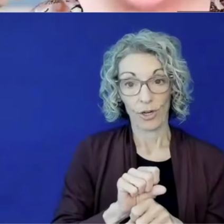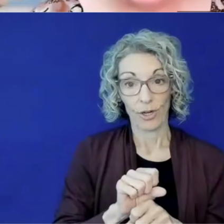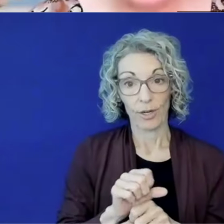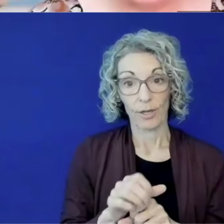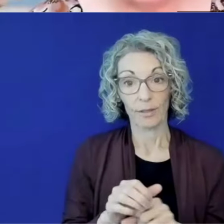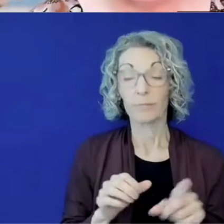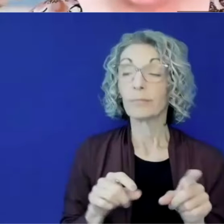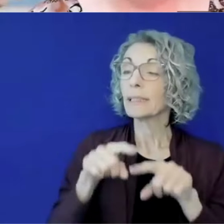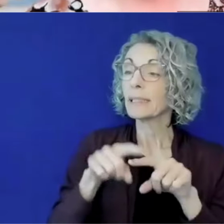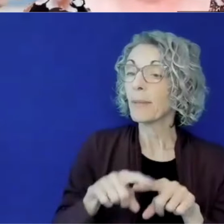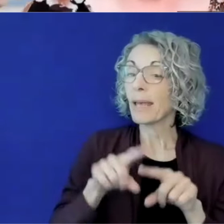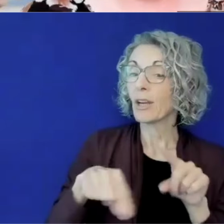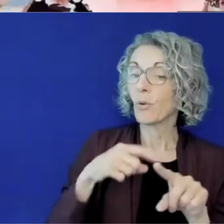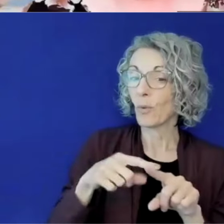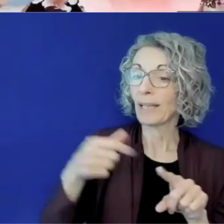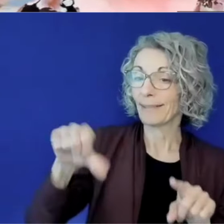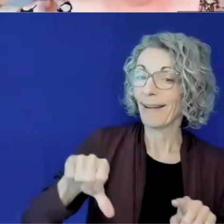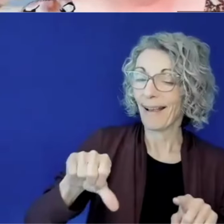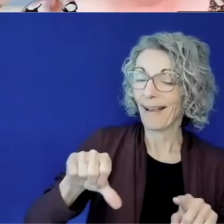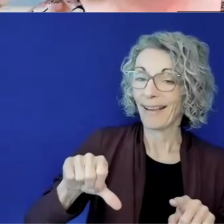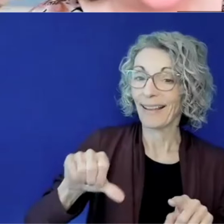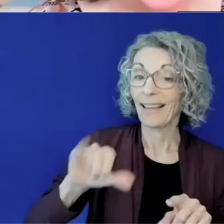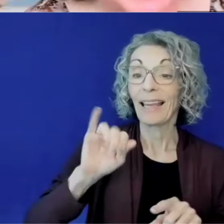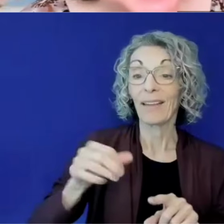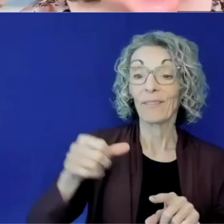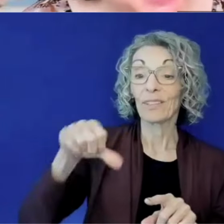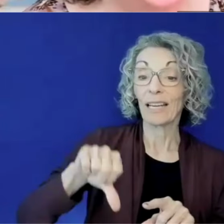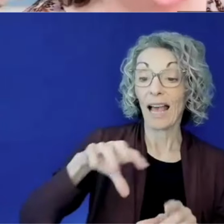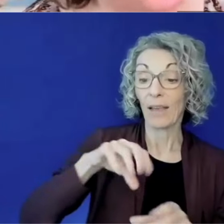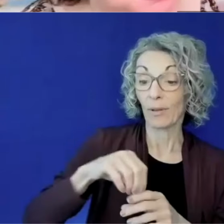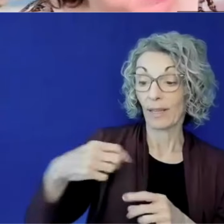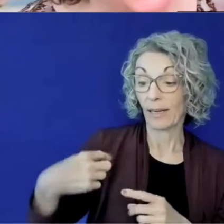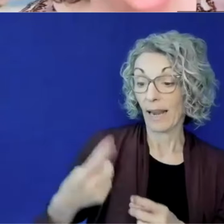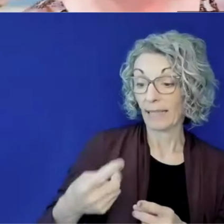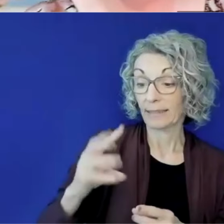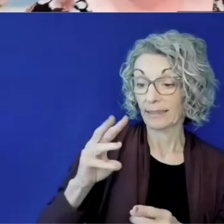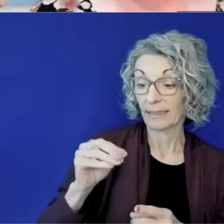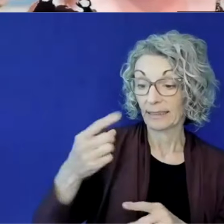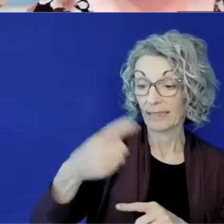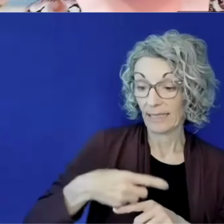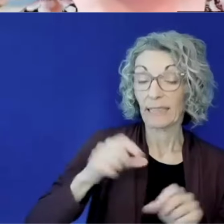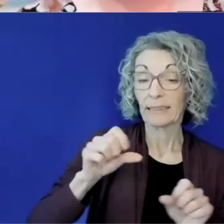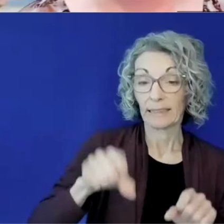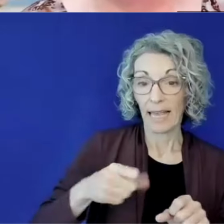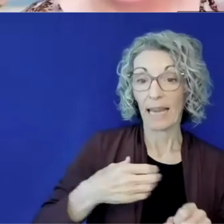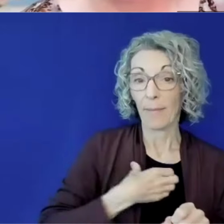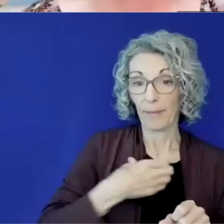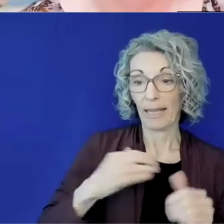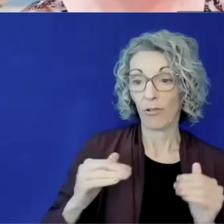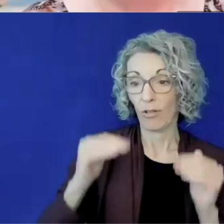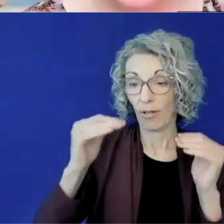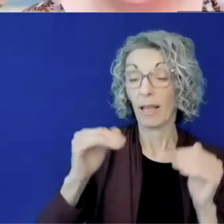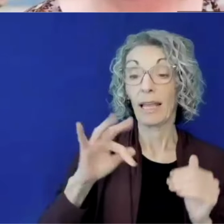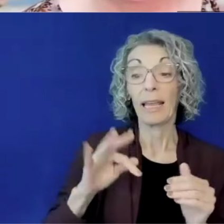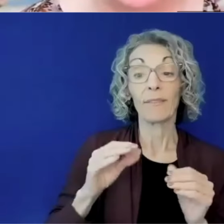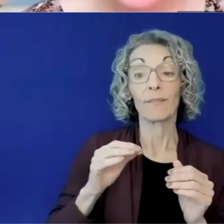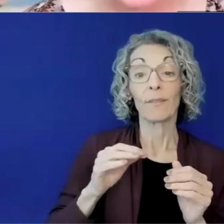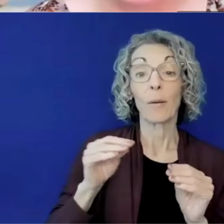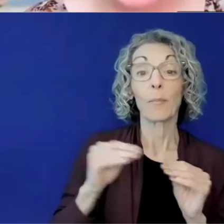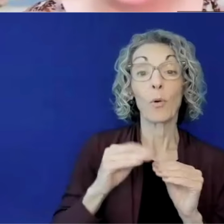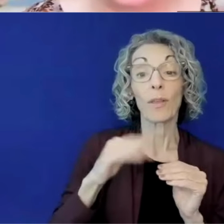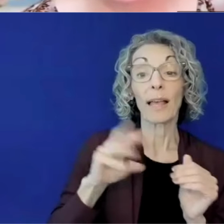Well, it depends on when you were denied. If you were denied within the past 60 days, you can appeal. If it was more than 60 days ago, you would